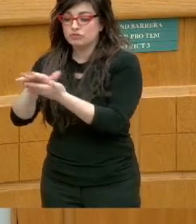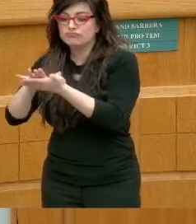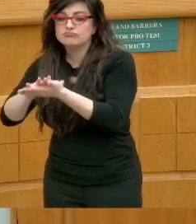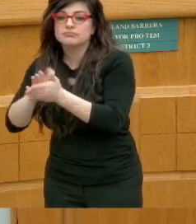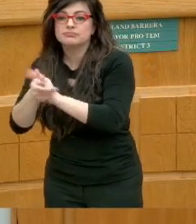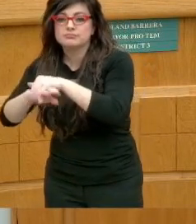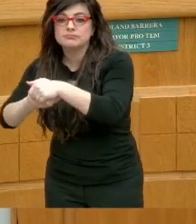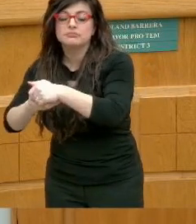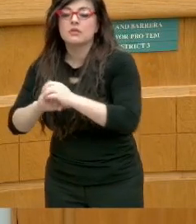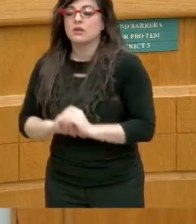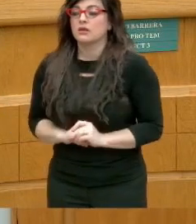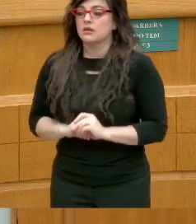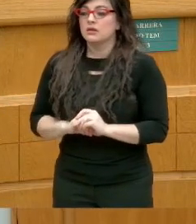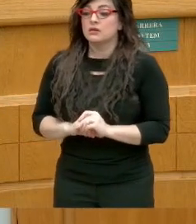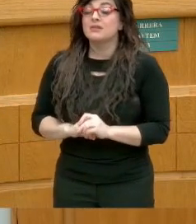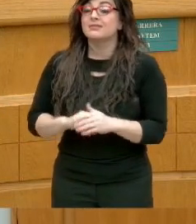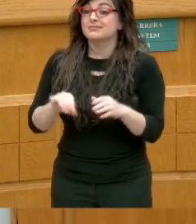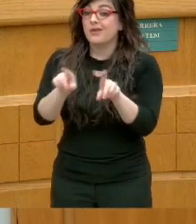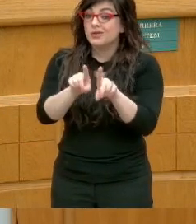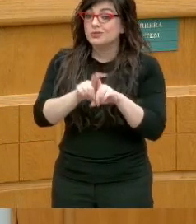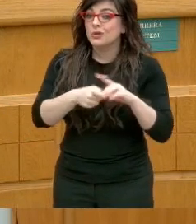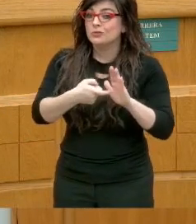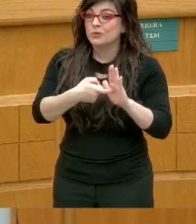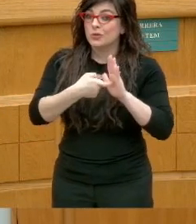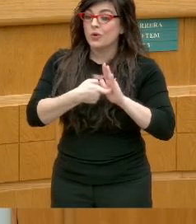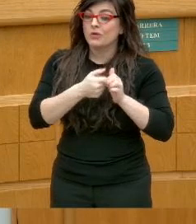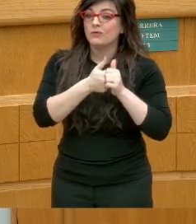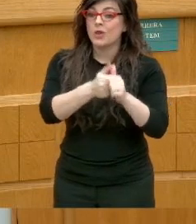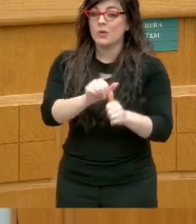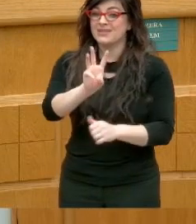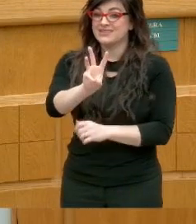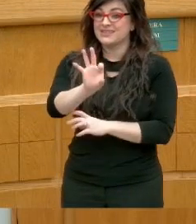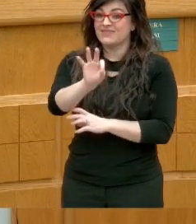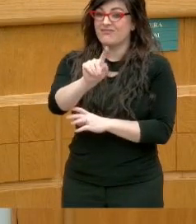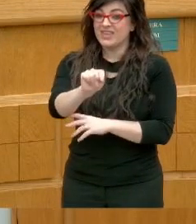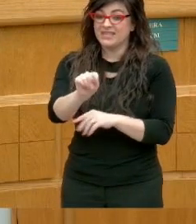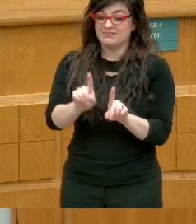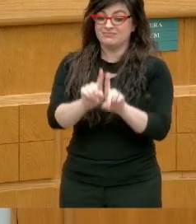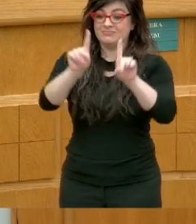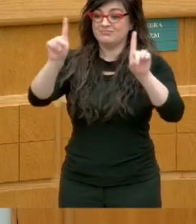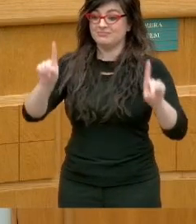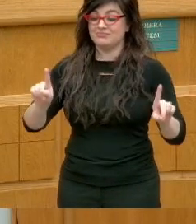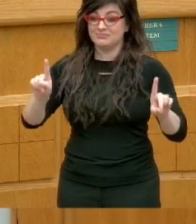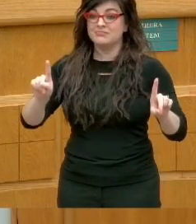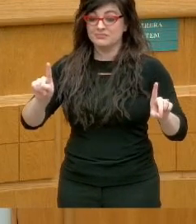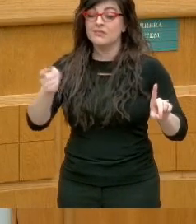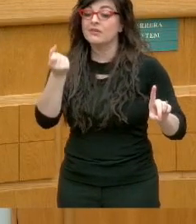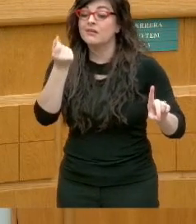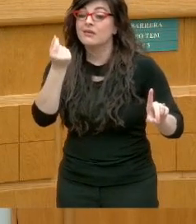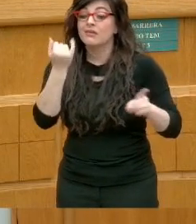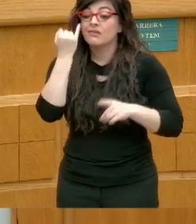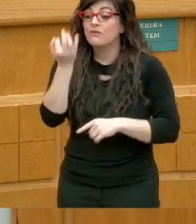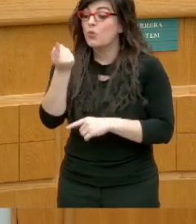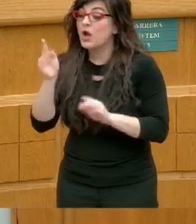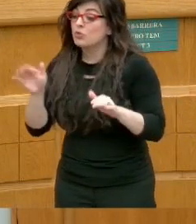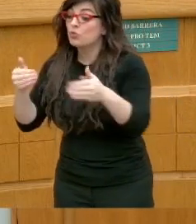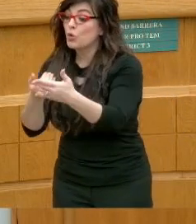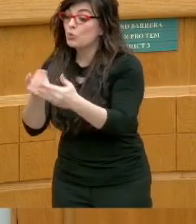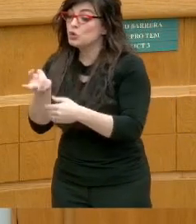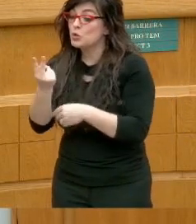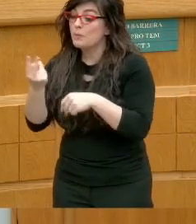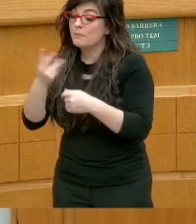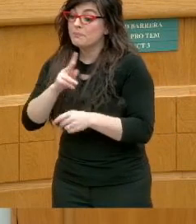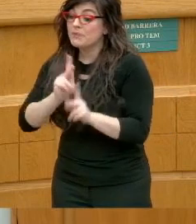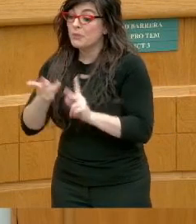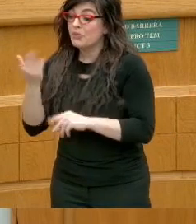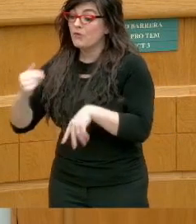to be 2 in an office and there wasn't 6 feet distance, we're going to have to move one of those persons out of the office. It includes having big enough rooms